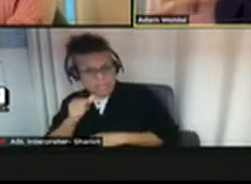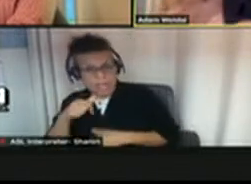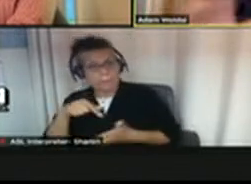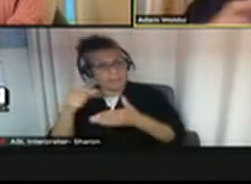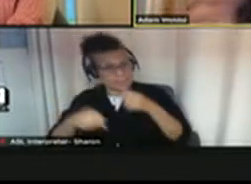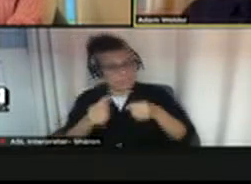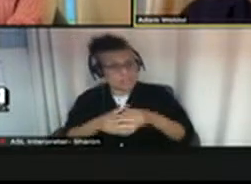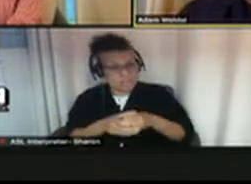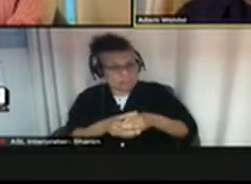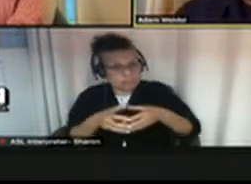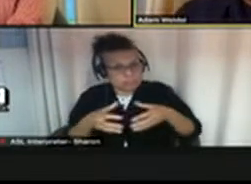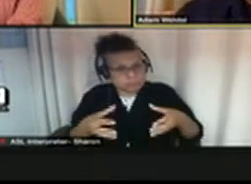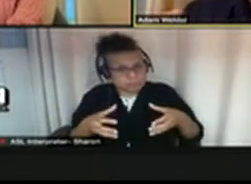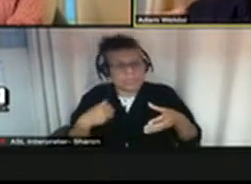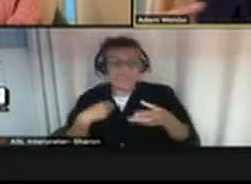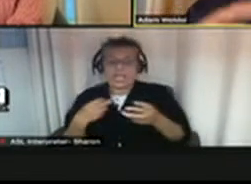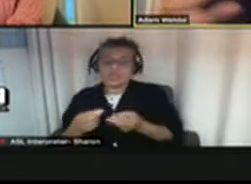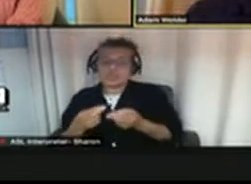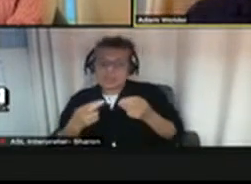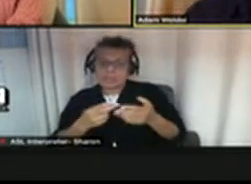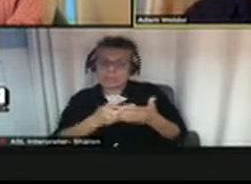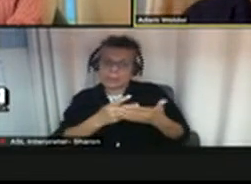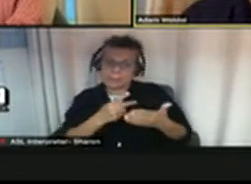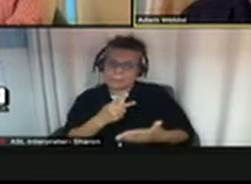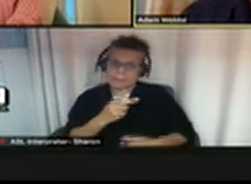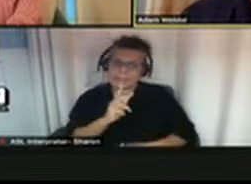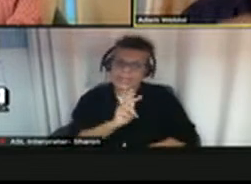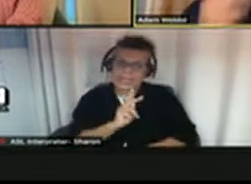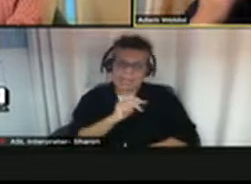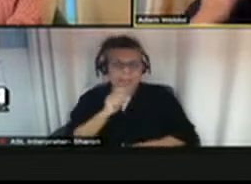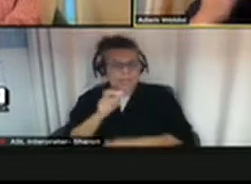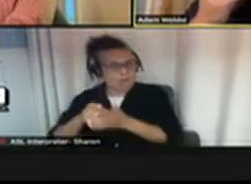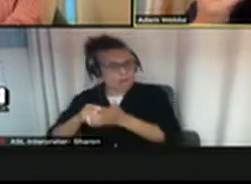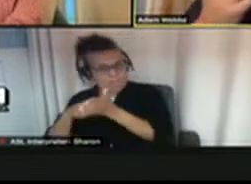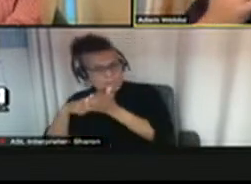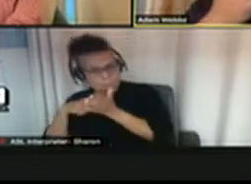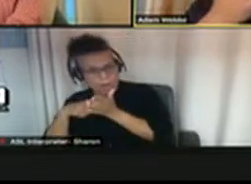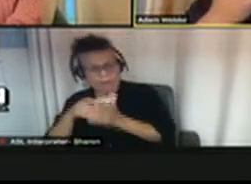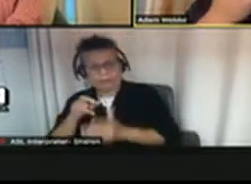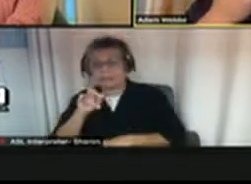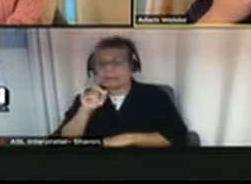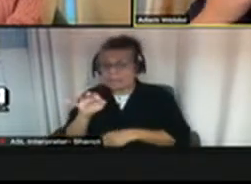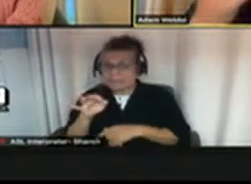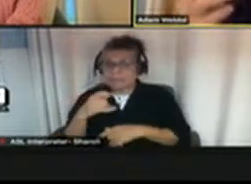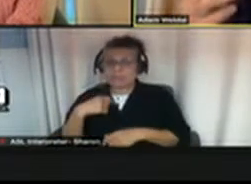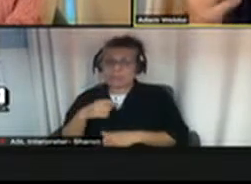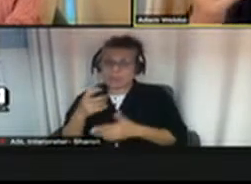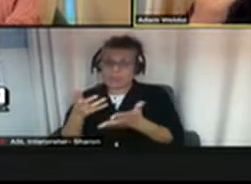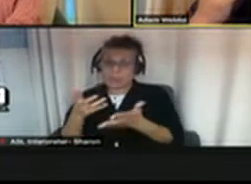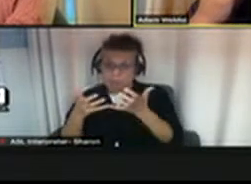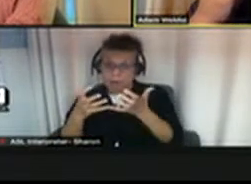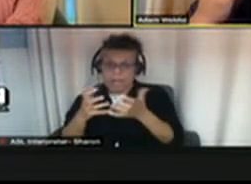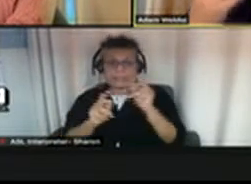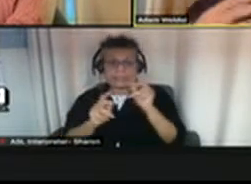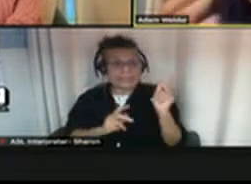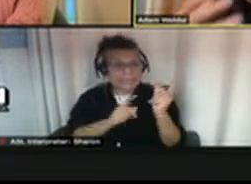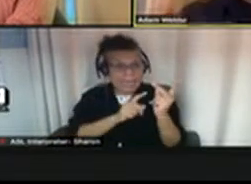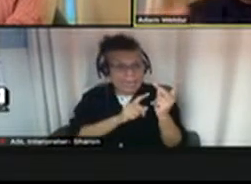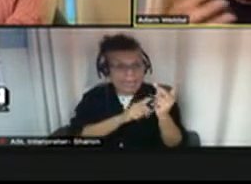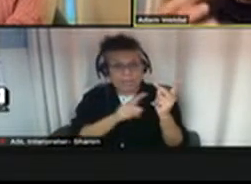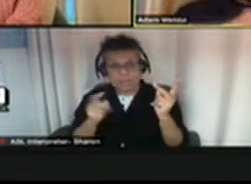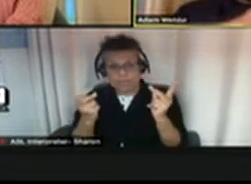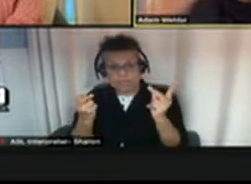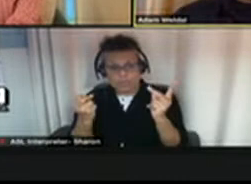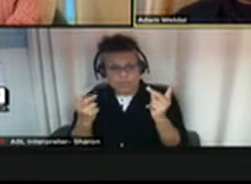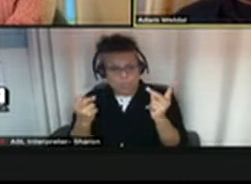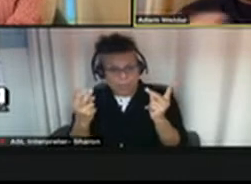it's recommended at pre-K, but it's not necessarily required. So if we're going to require K through 12, part of me thinks